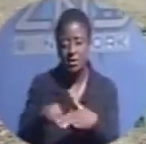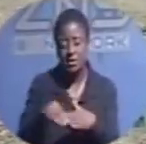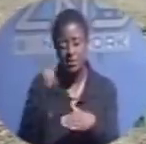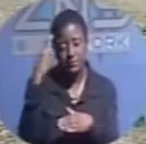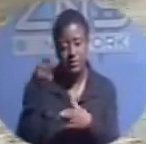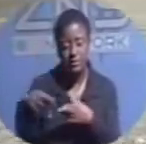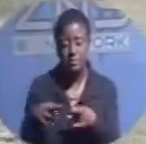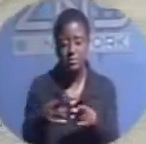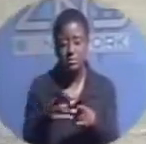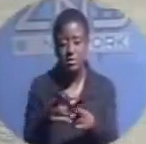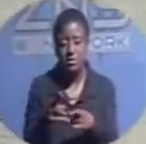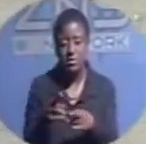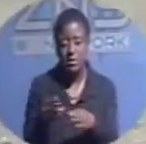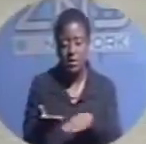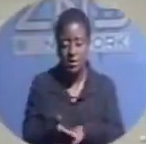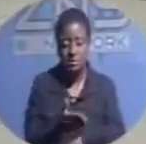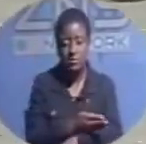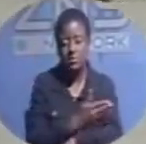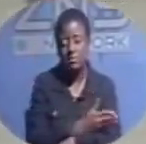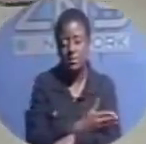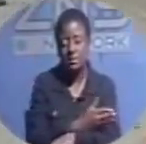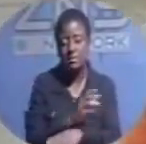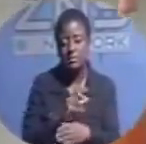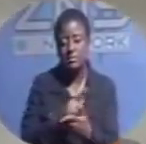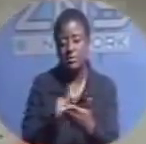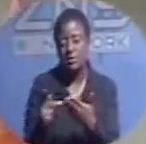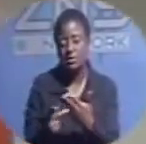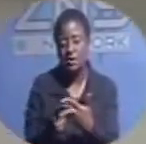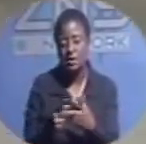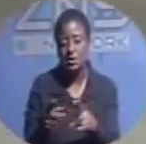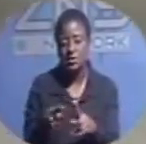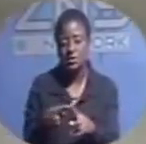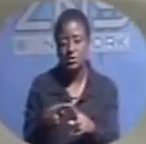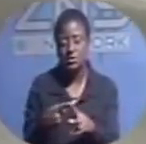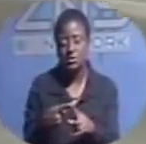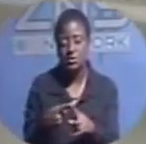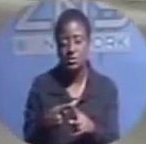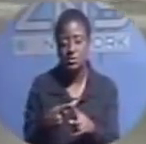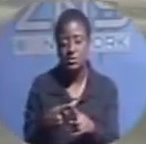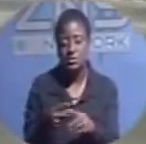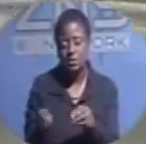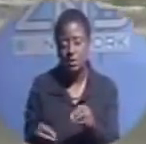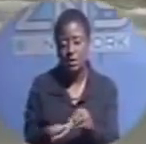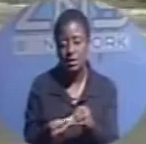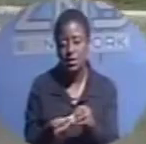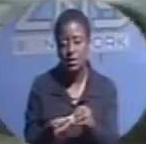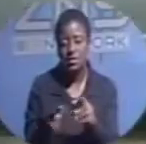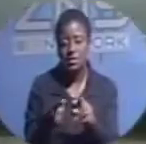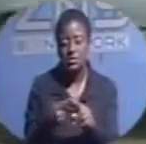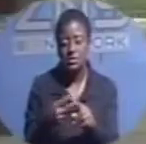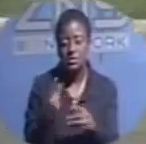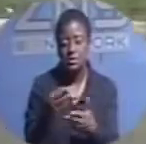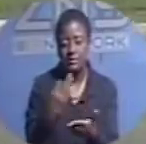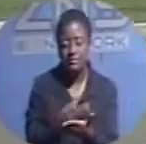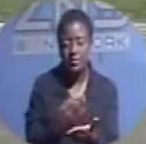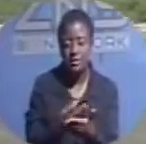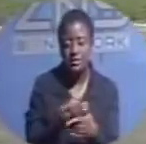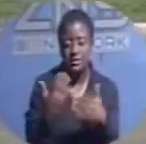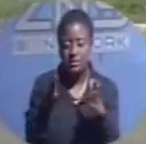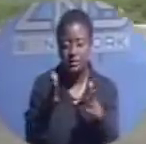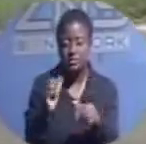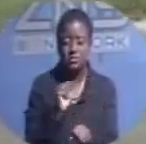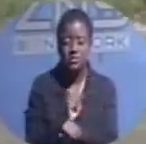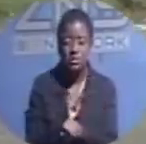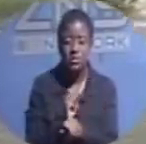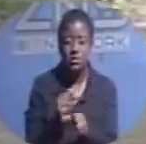improvement project. This was done in order to replenish the depleted civil works budget in order to complete the works on numerous road